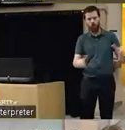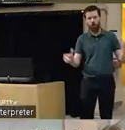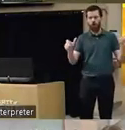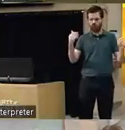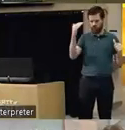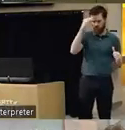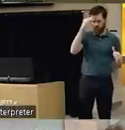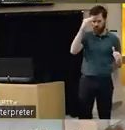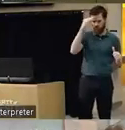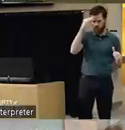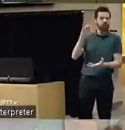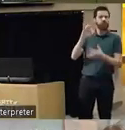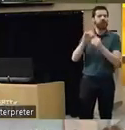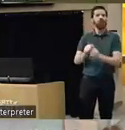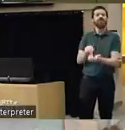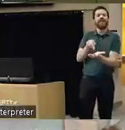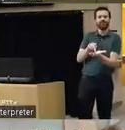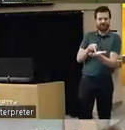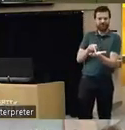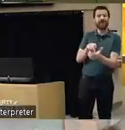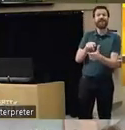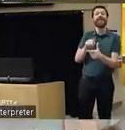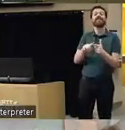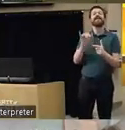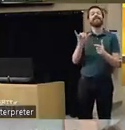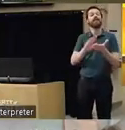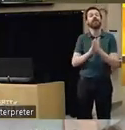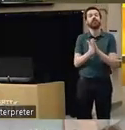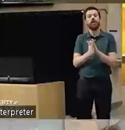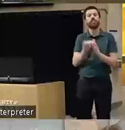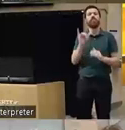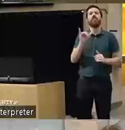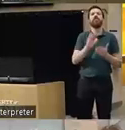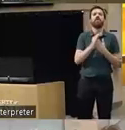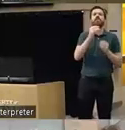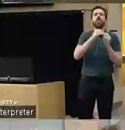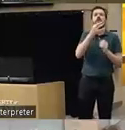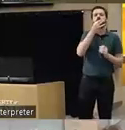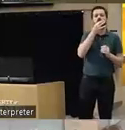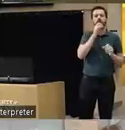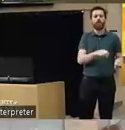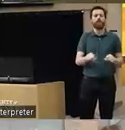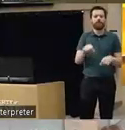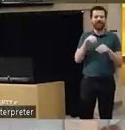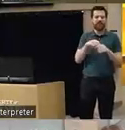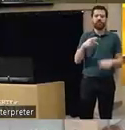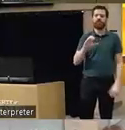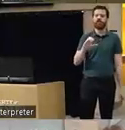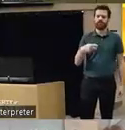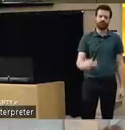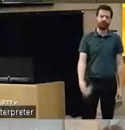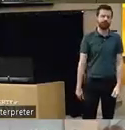knowledge around psychiatry that would then extend their expertise and ability in primary care.